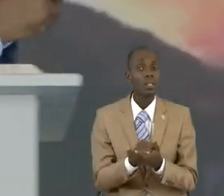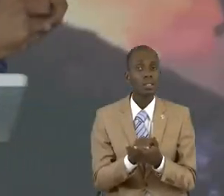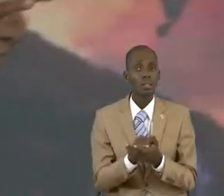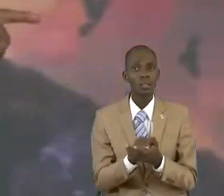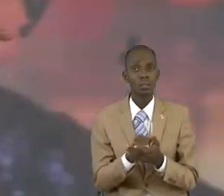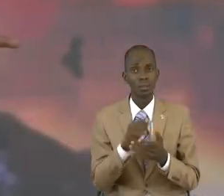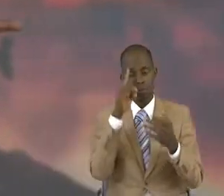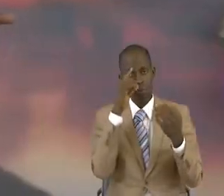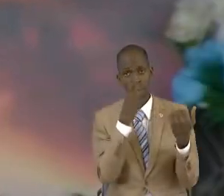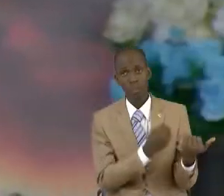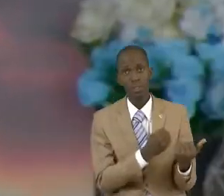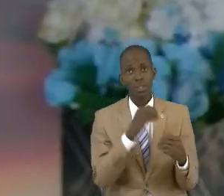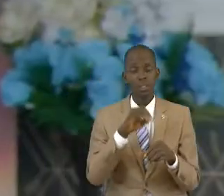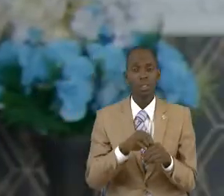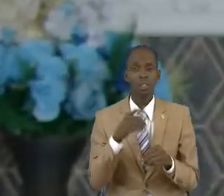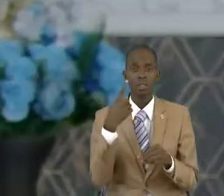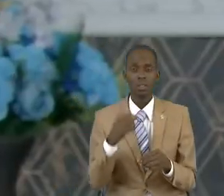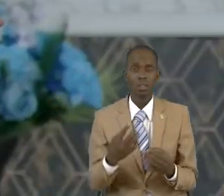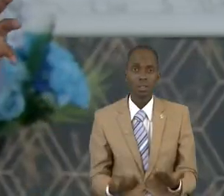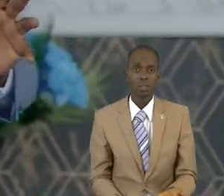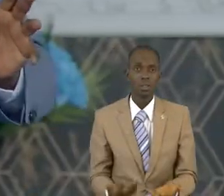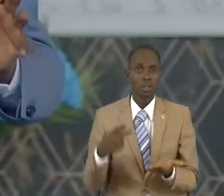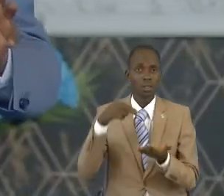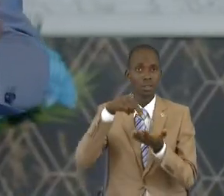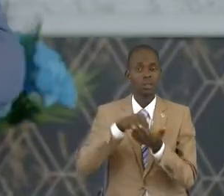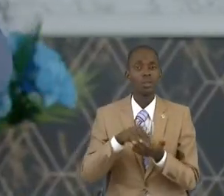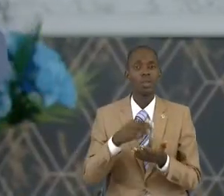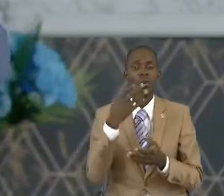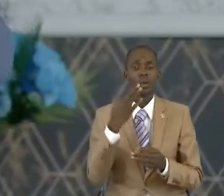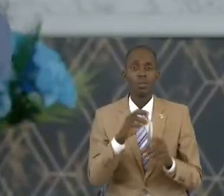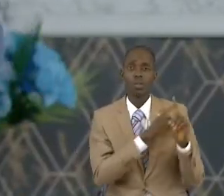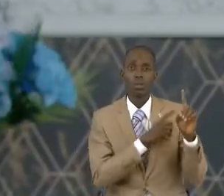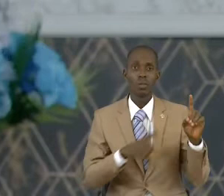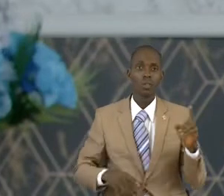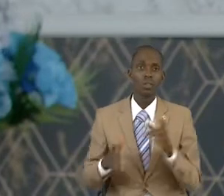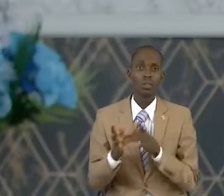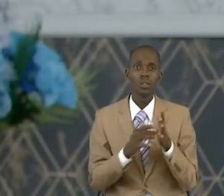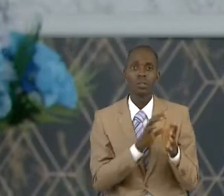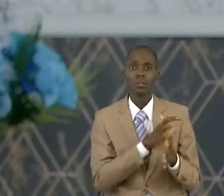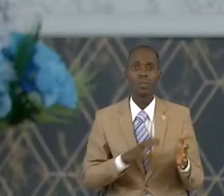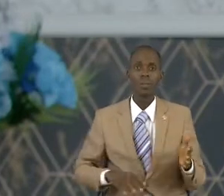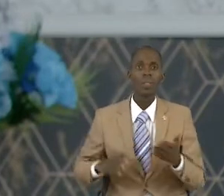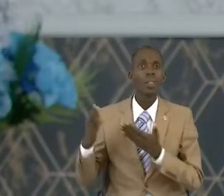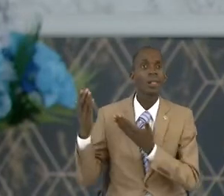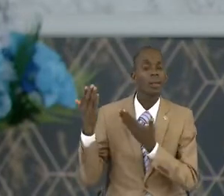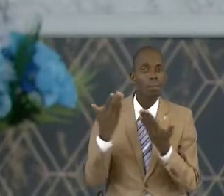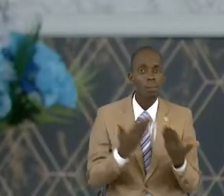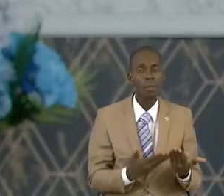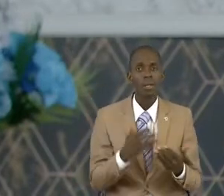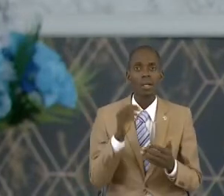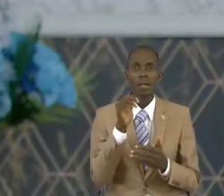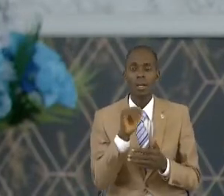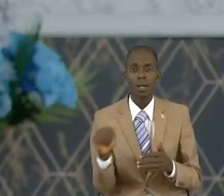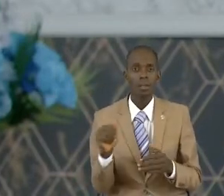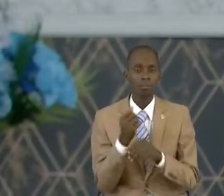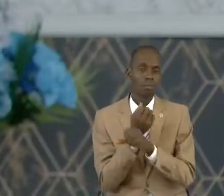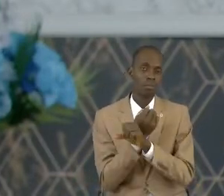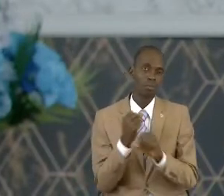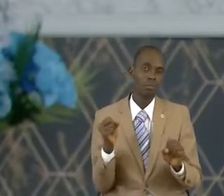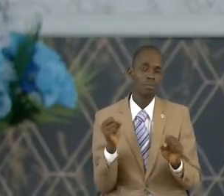the resurrection of the Lord Jesus Christ brings a regeneration,